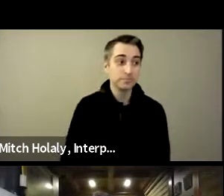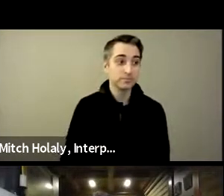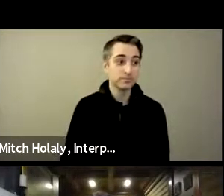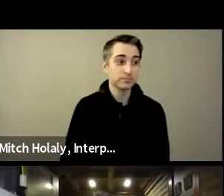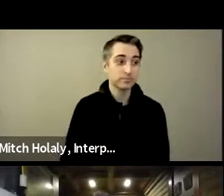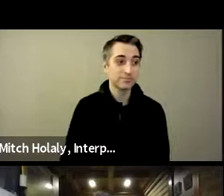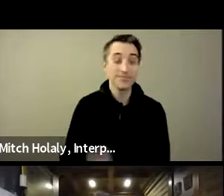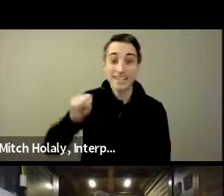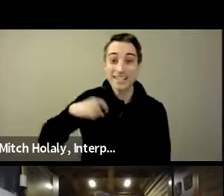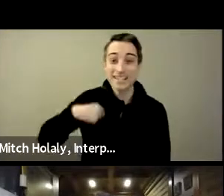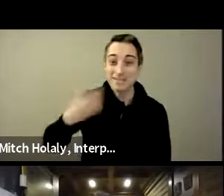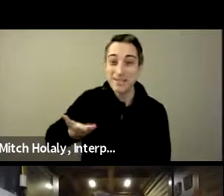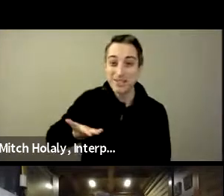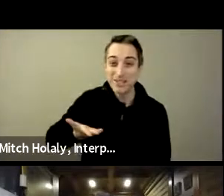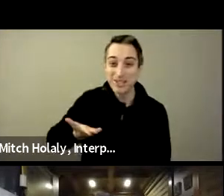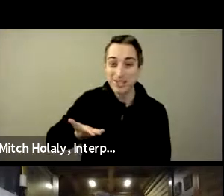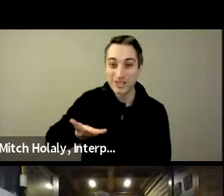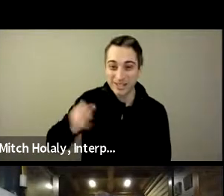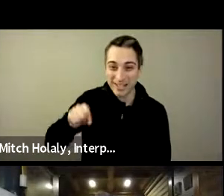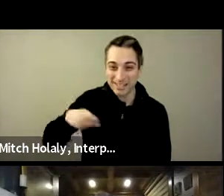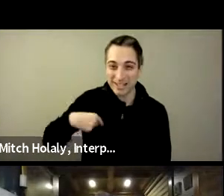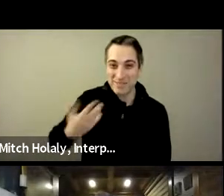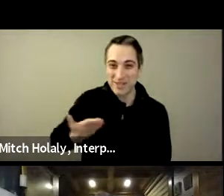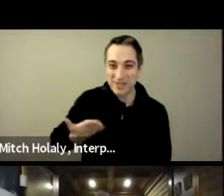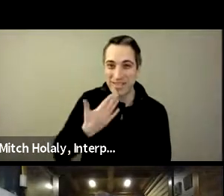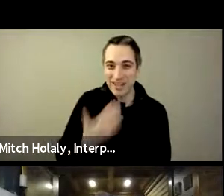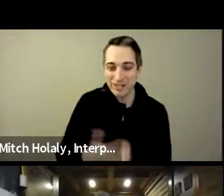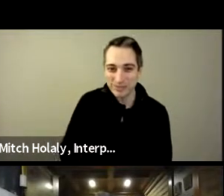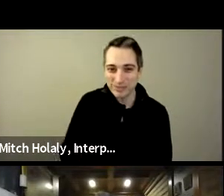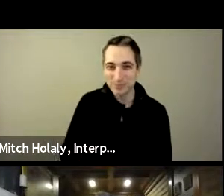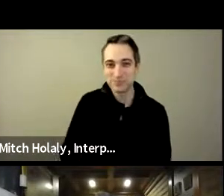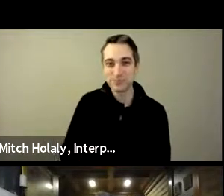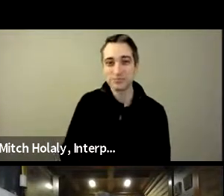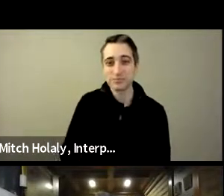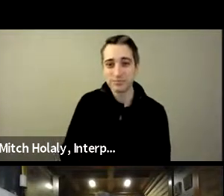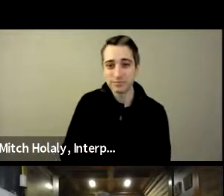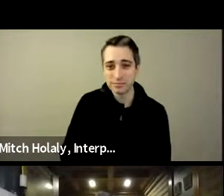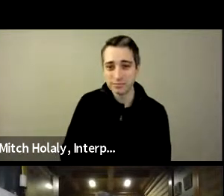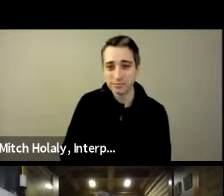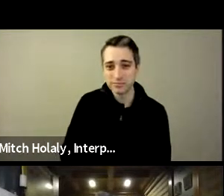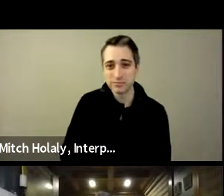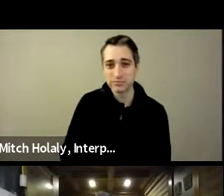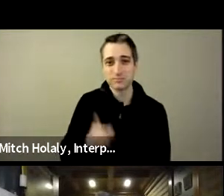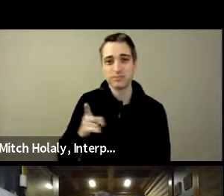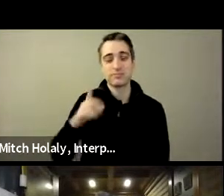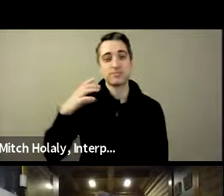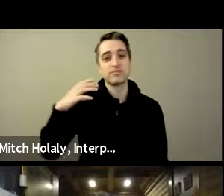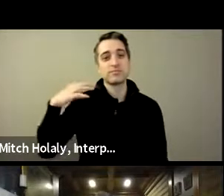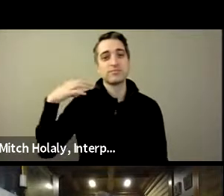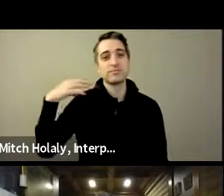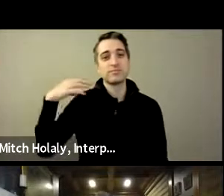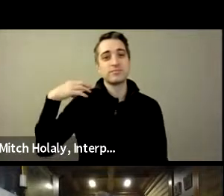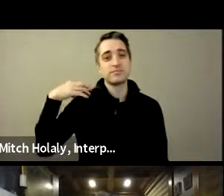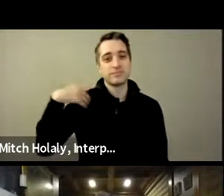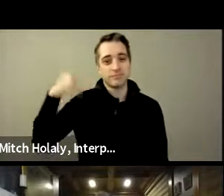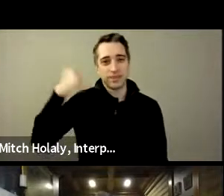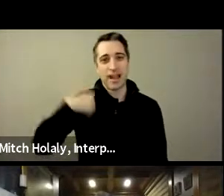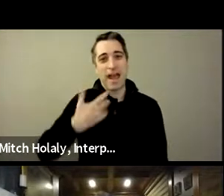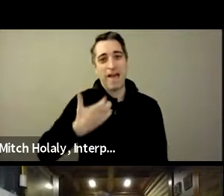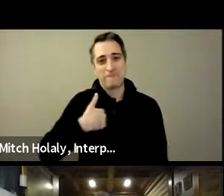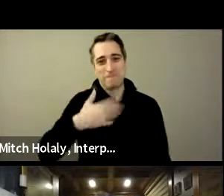Yes, I'm here. Chair Clayton, thank you. Thank you so much. Okay, so I have the privilege of introducing Kimberly